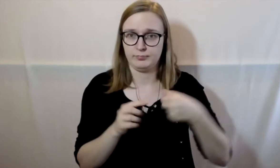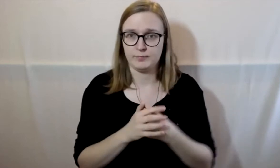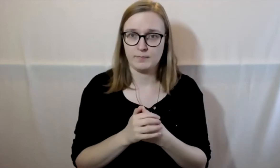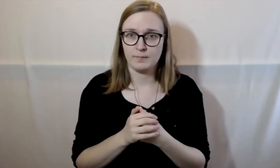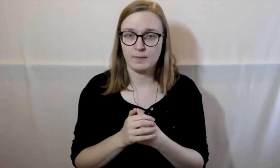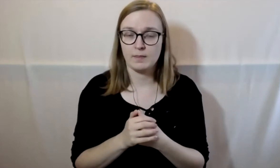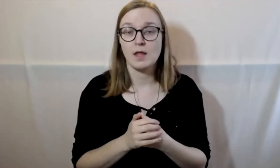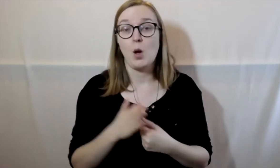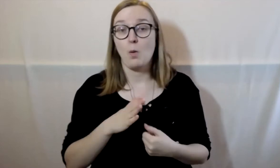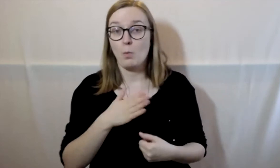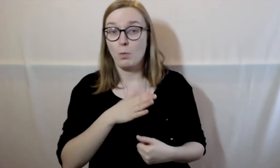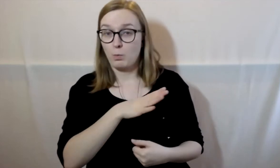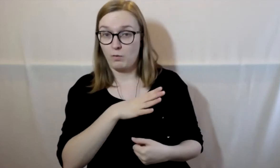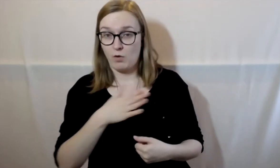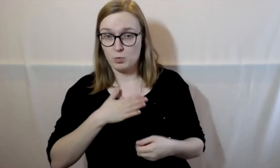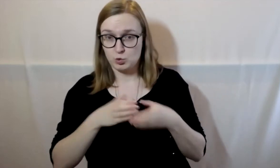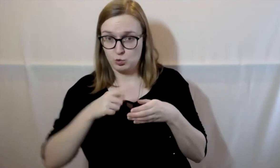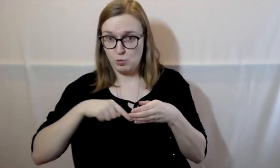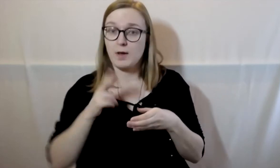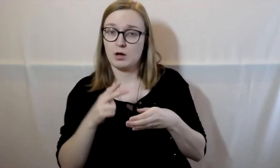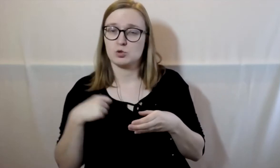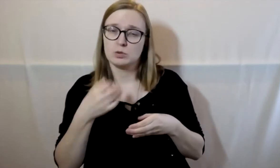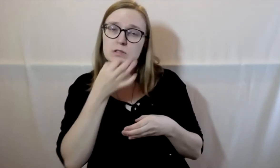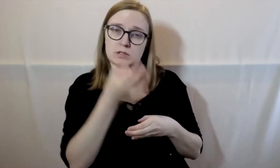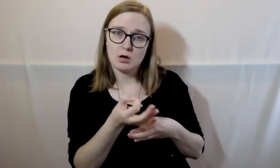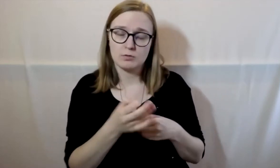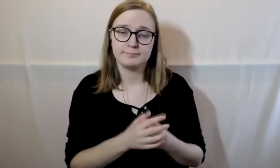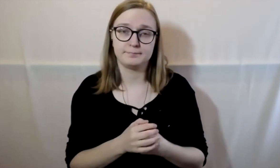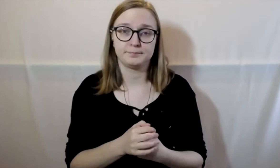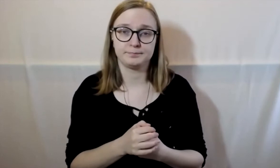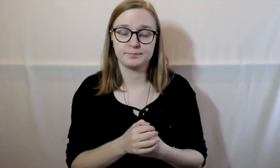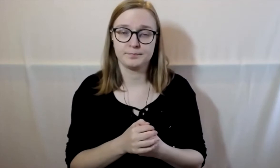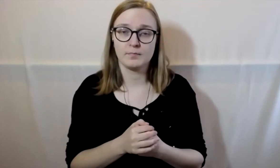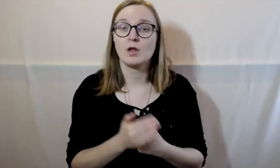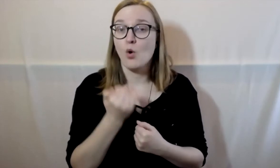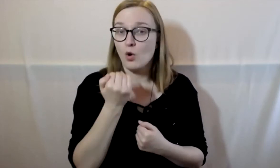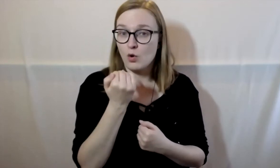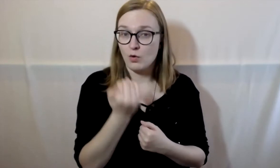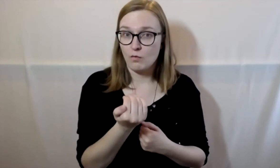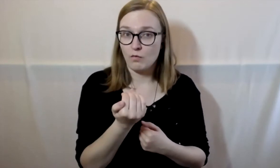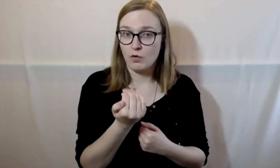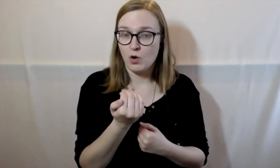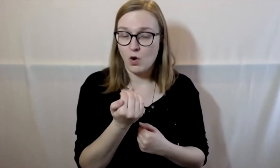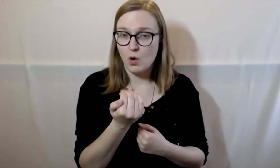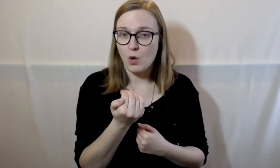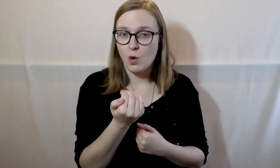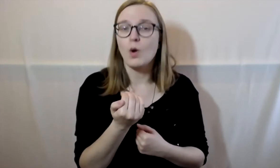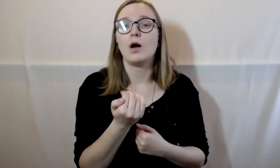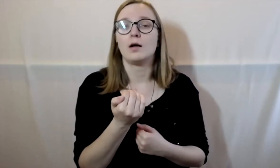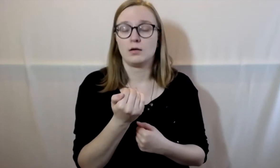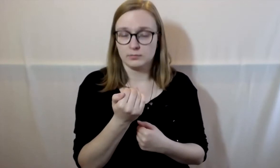some of us believe that this should be only for core